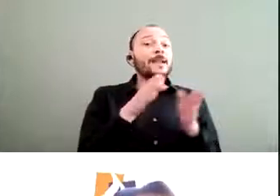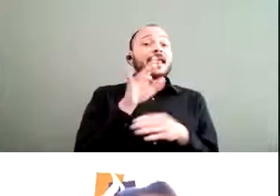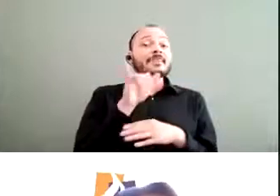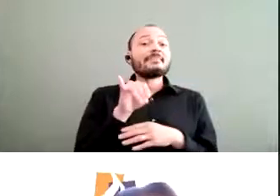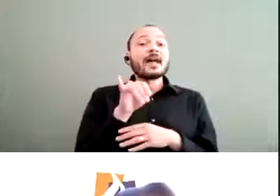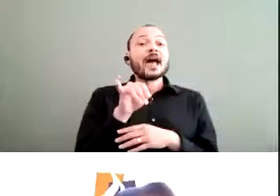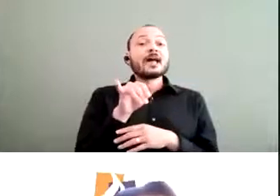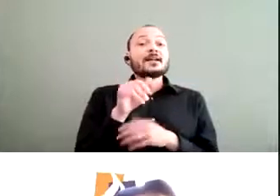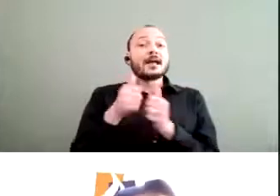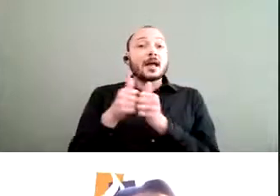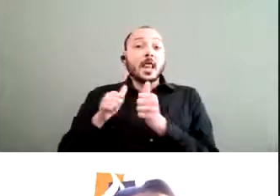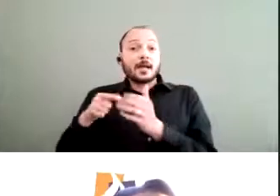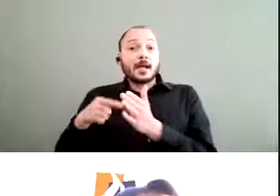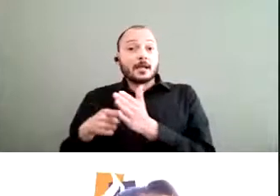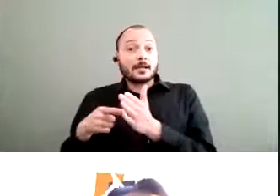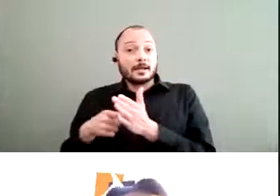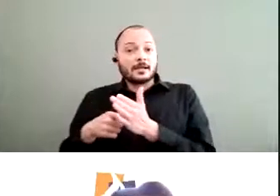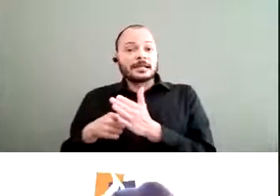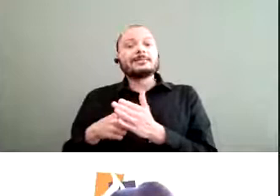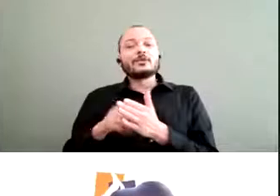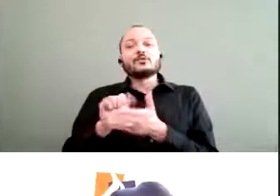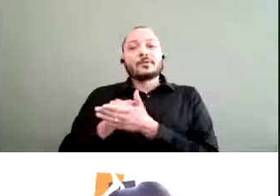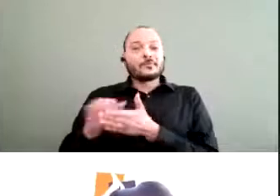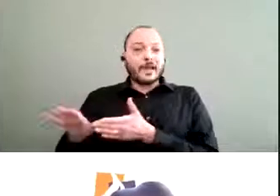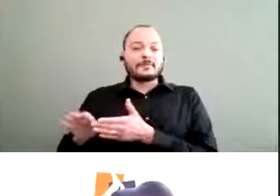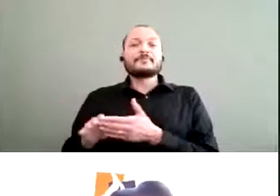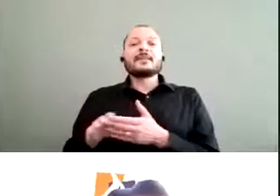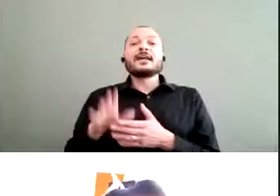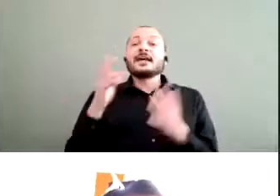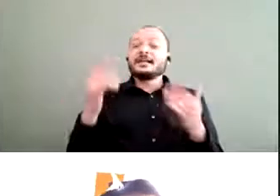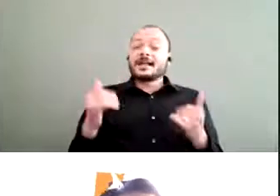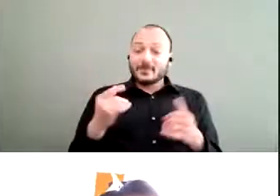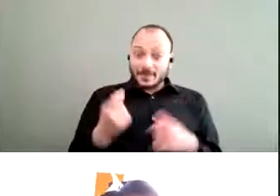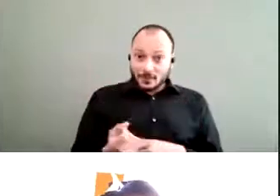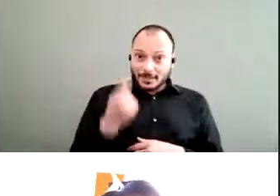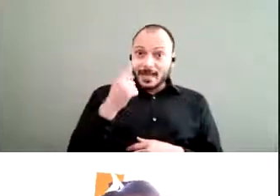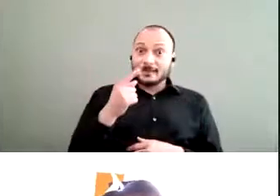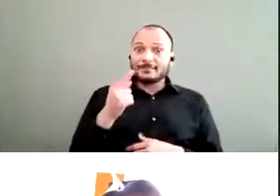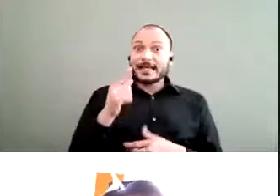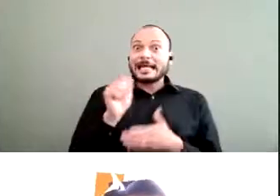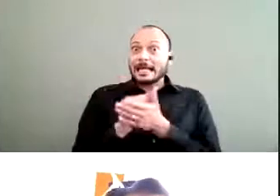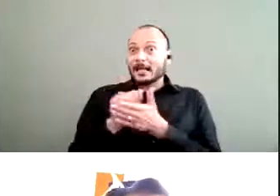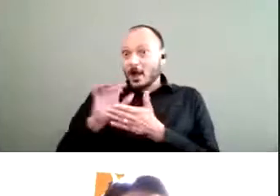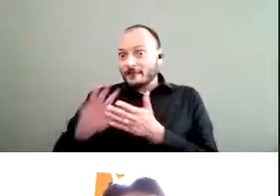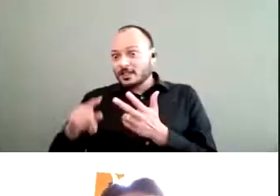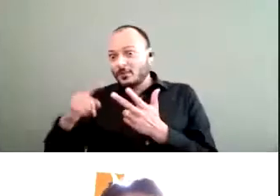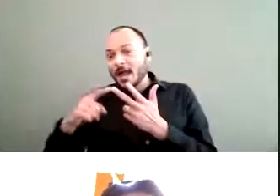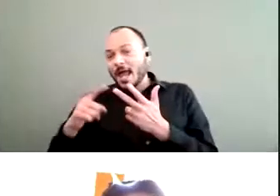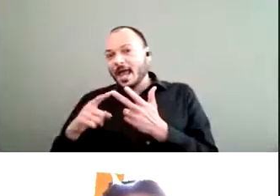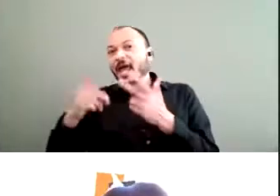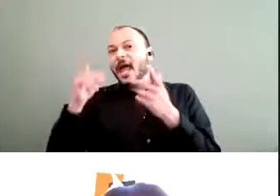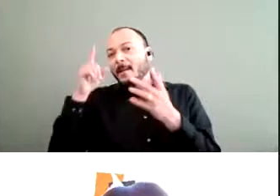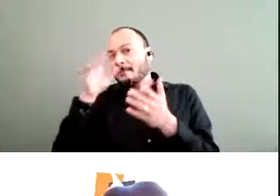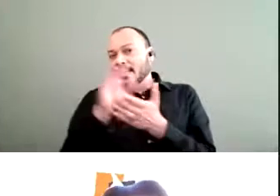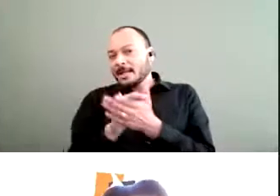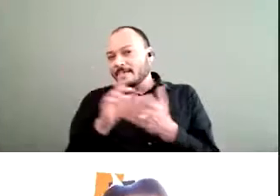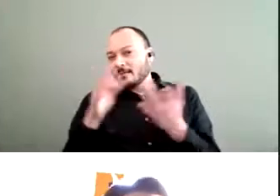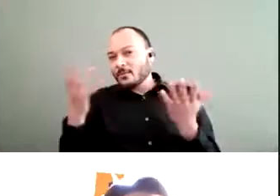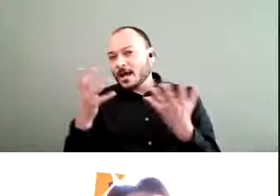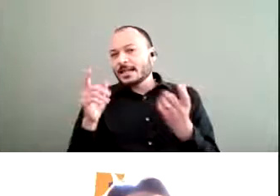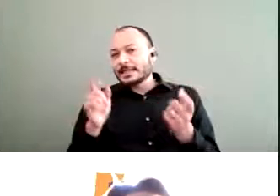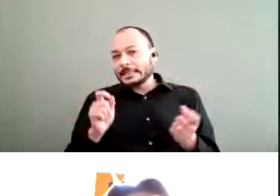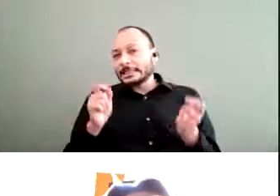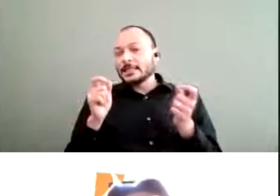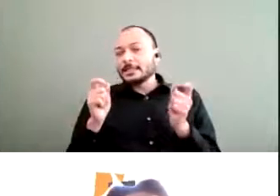was taken away. In the middle of taking the offset away, the belief is that it changed also the second round. So